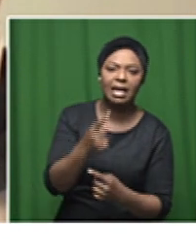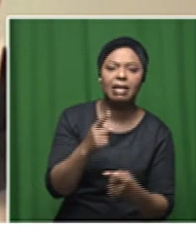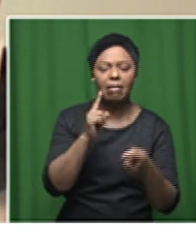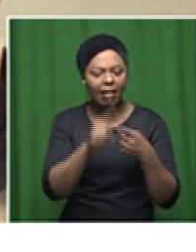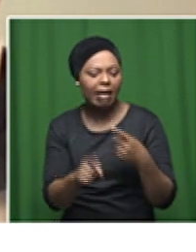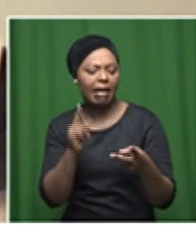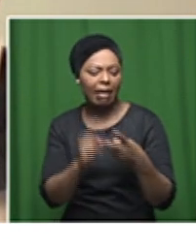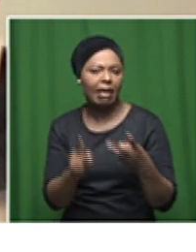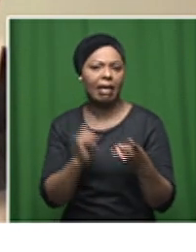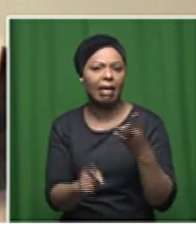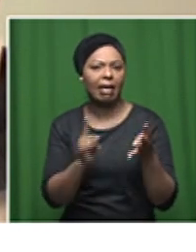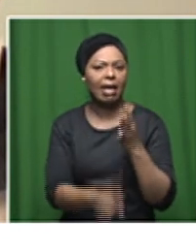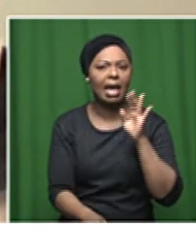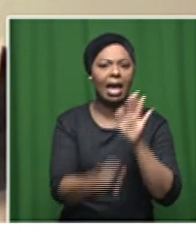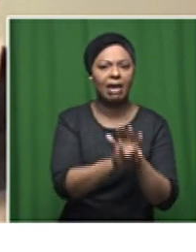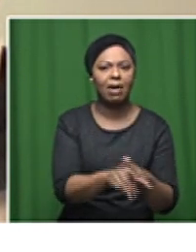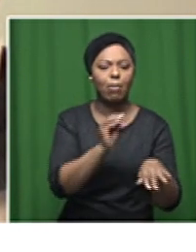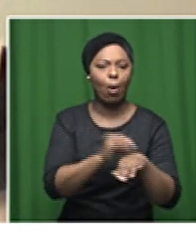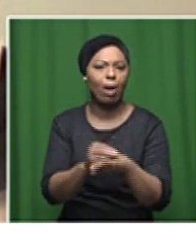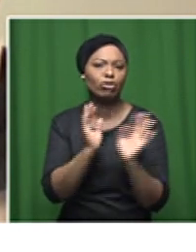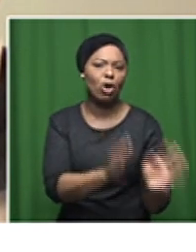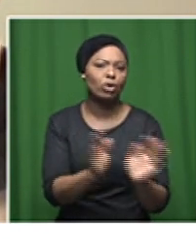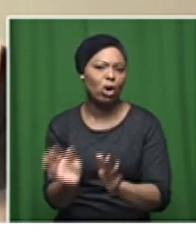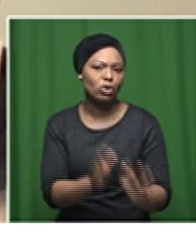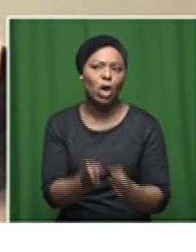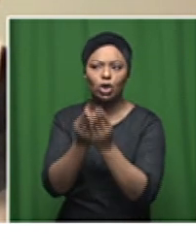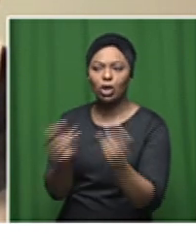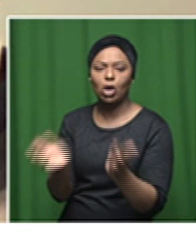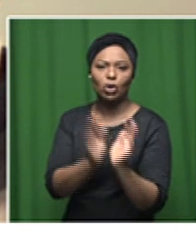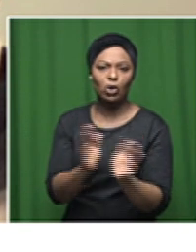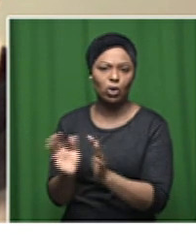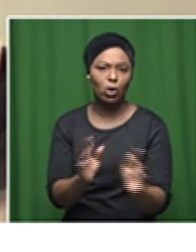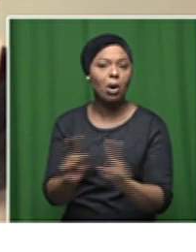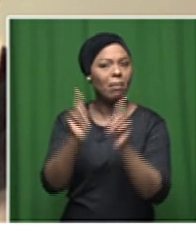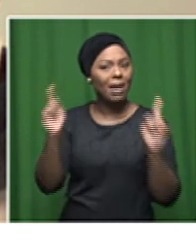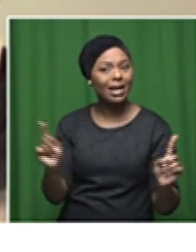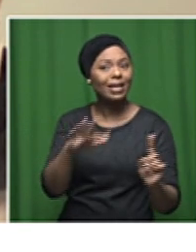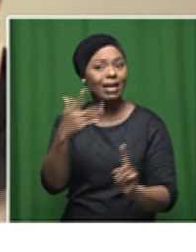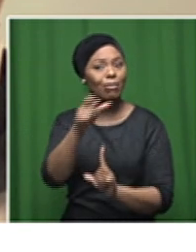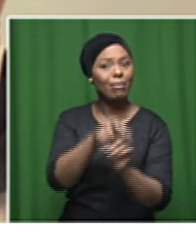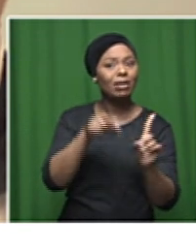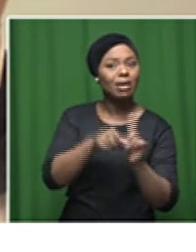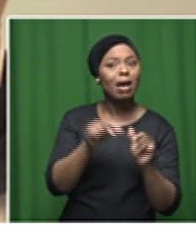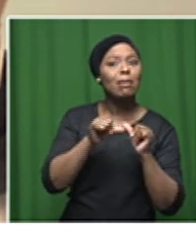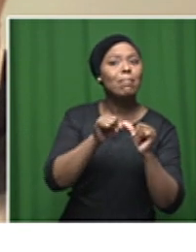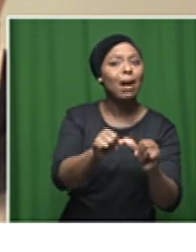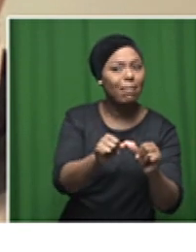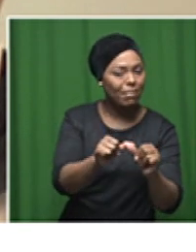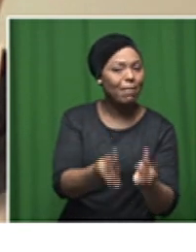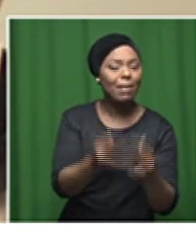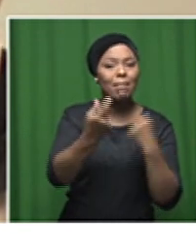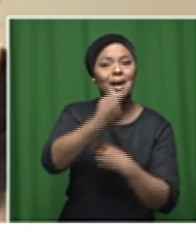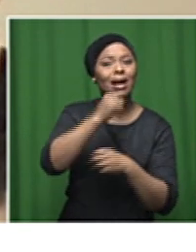like to, you know, identify as problems and these are the solutions that we'd want. But if the patient on the ground still has this continual problem of not getting